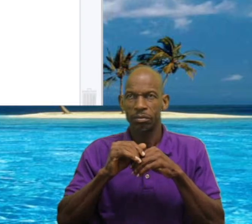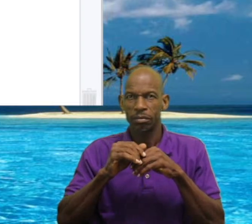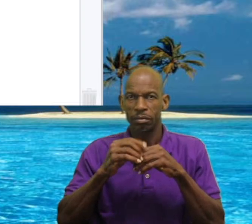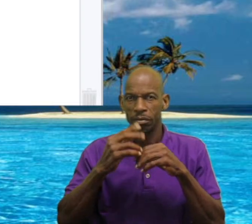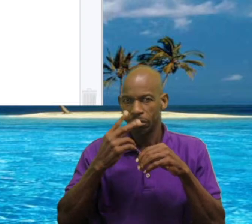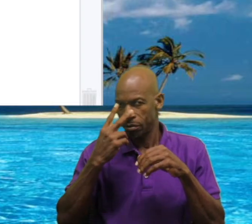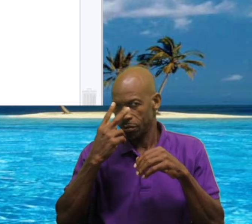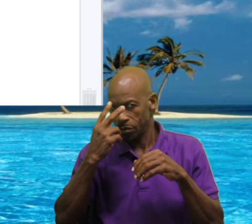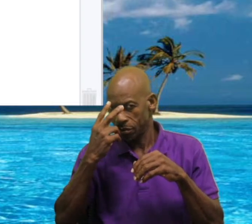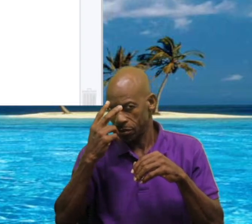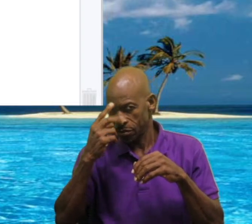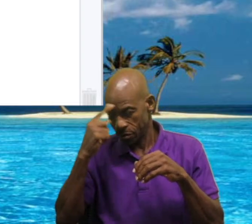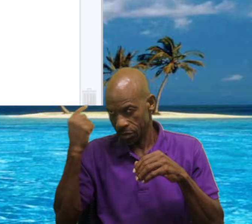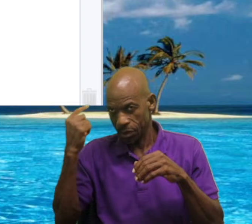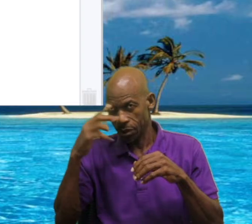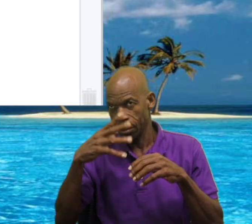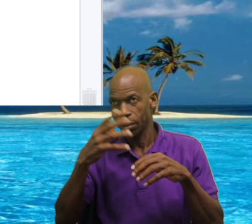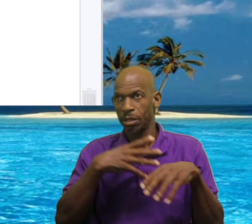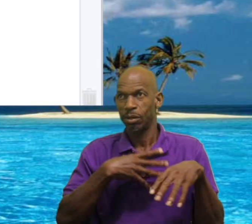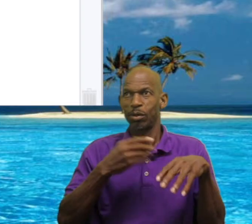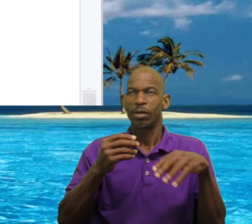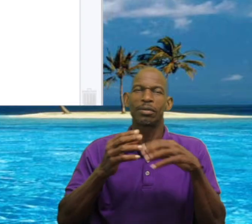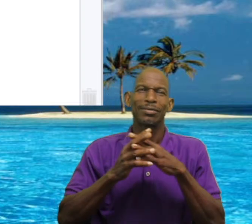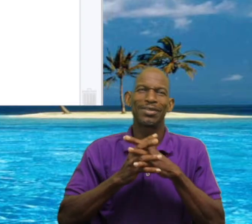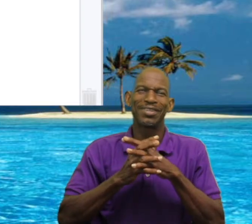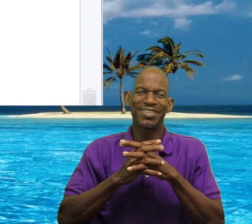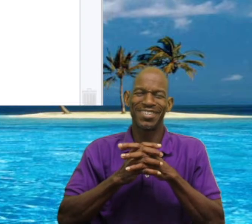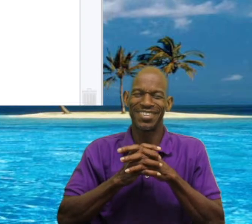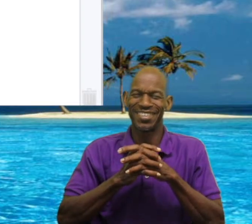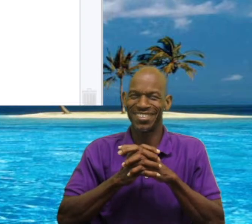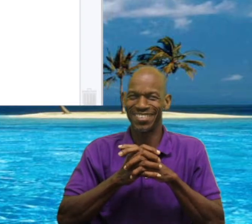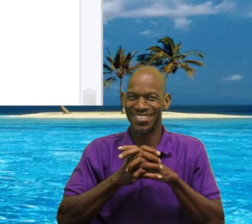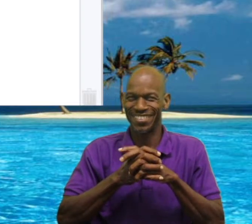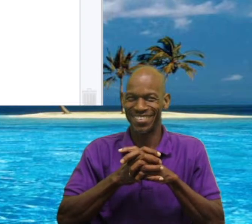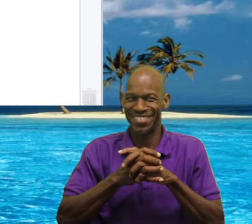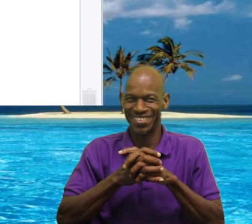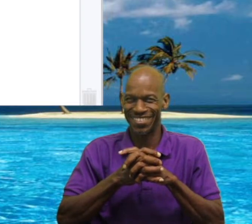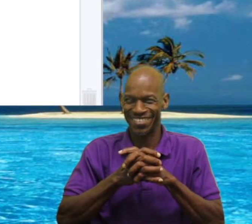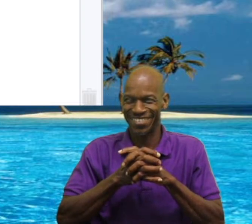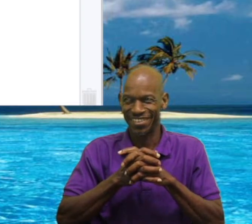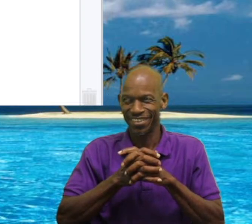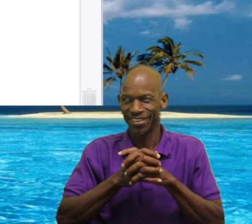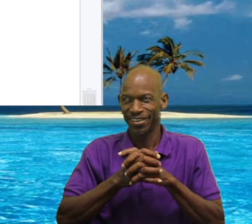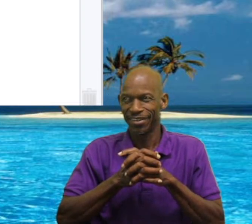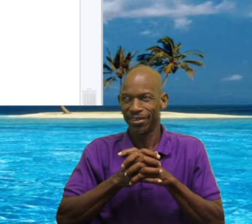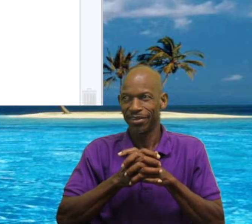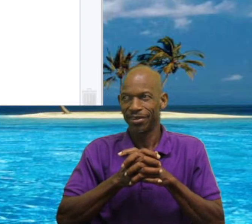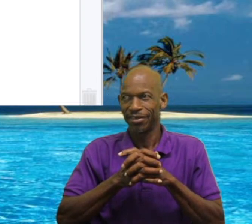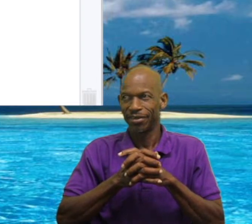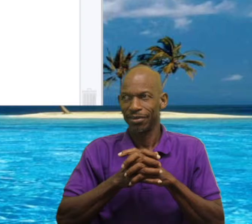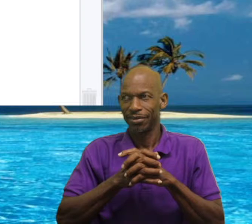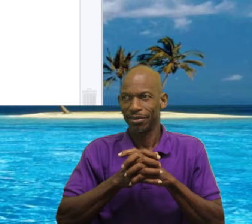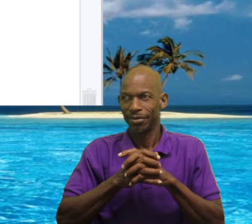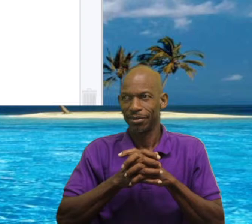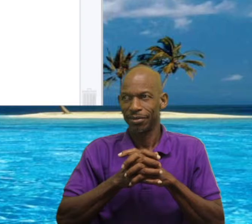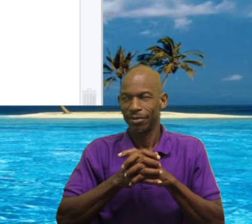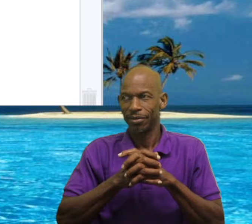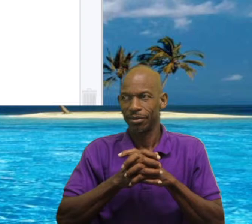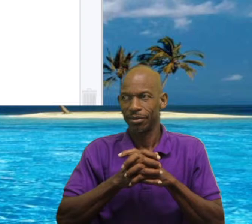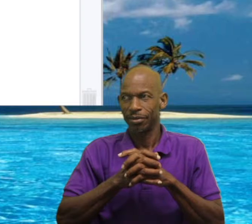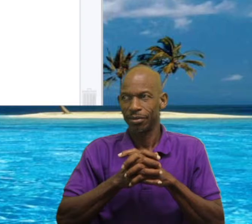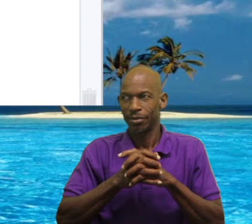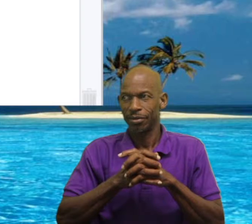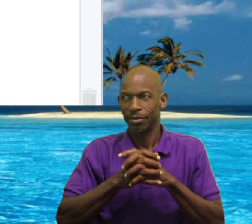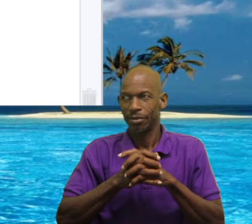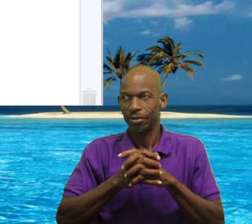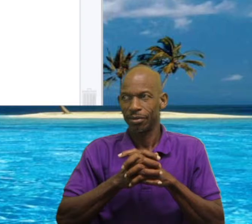black and white. All right. The cat